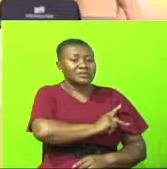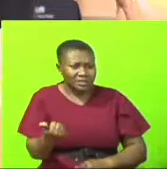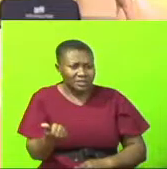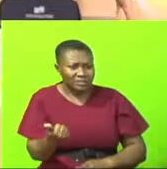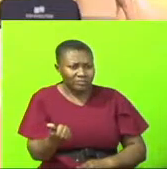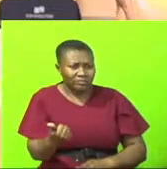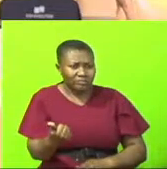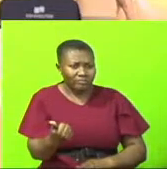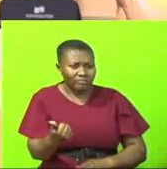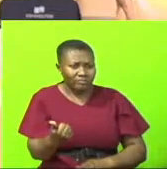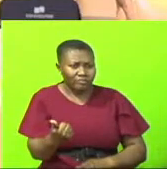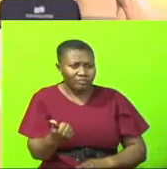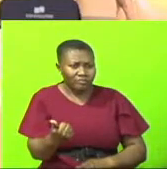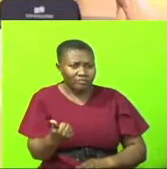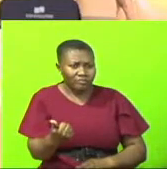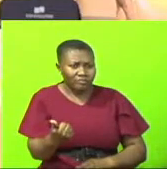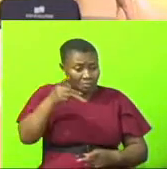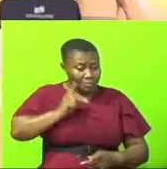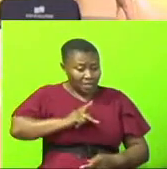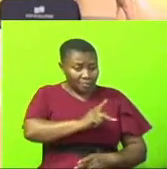hasn't yet taken a decision.